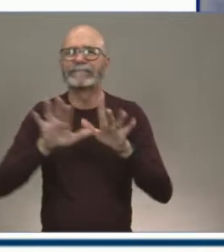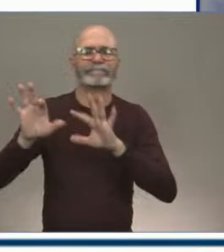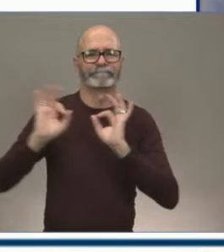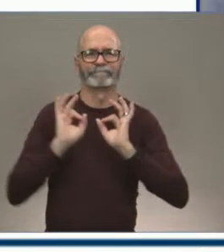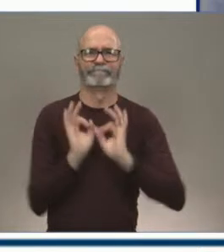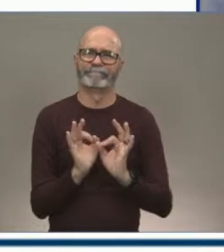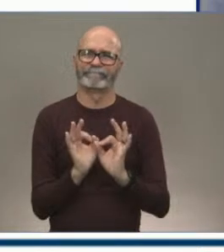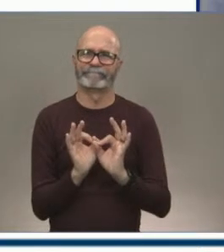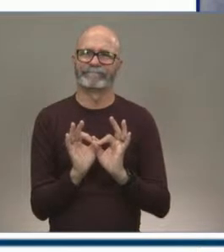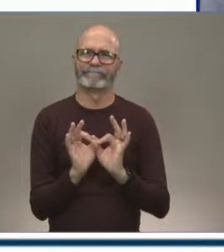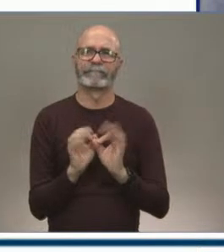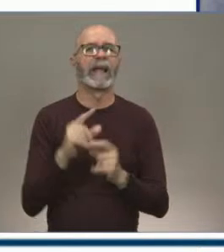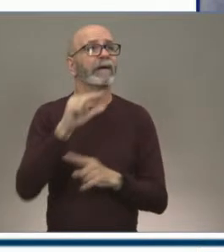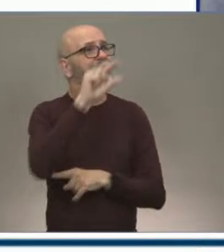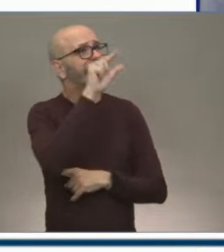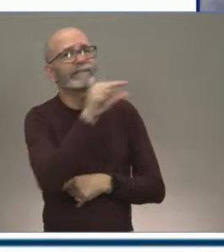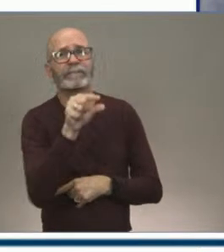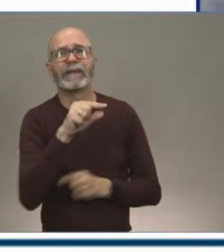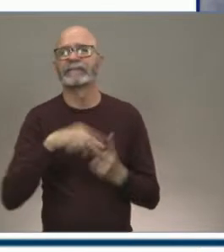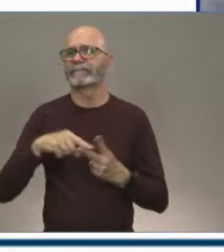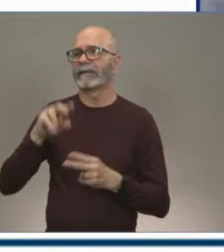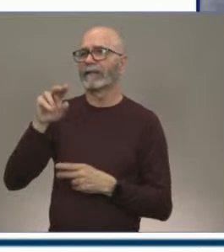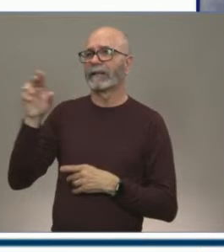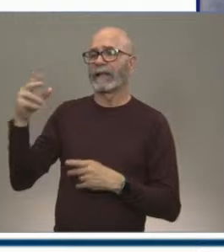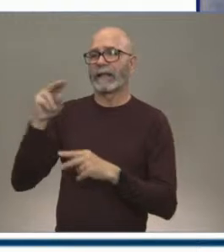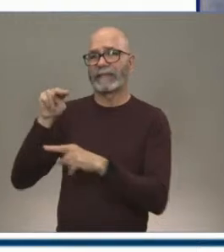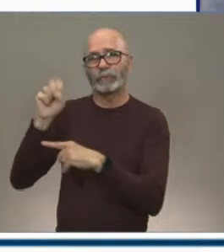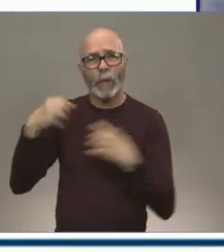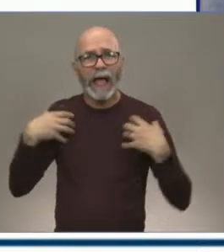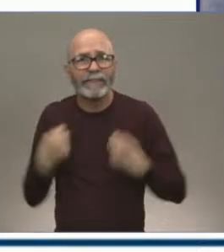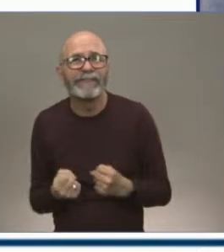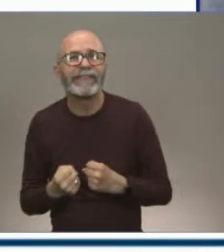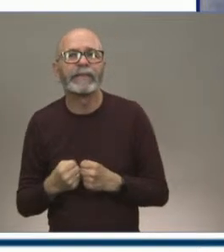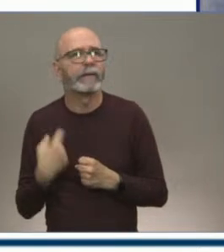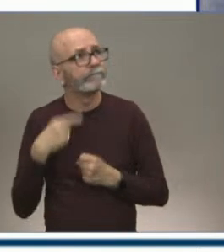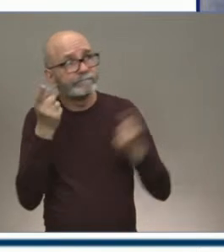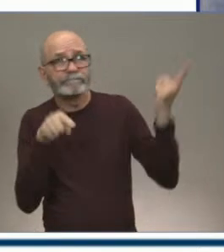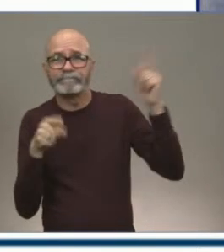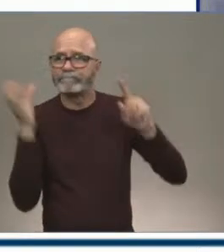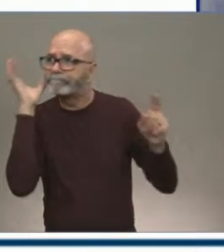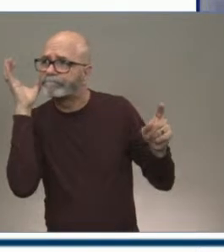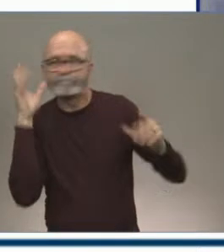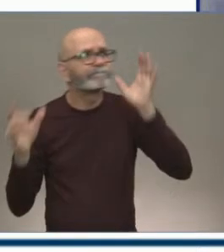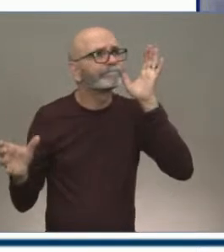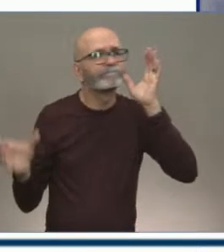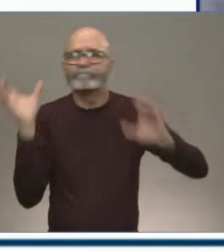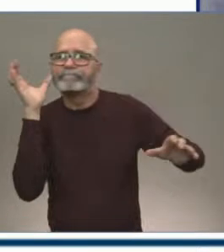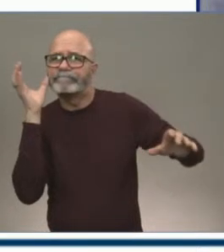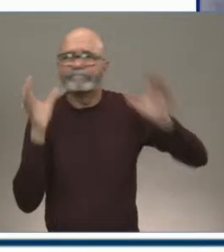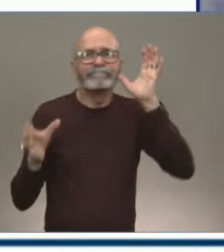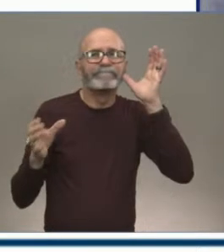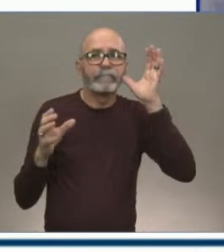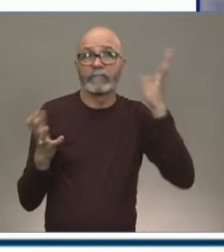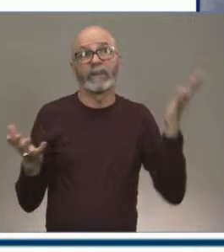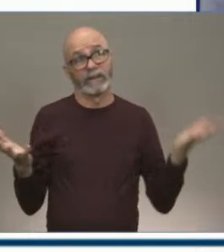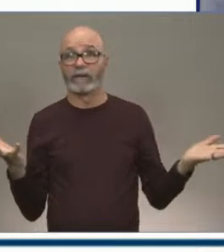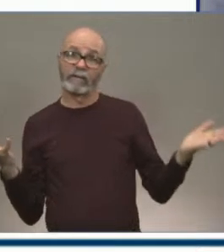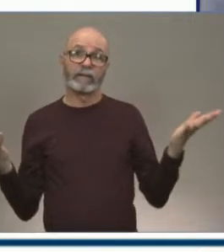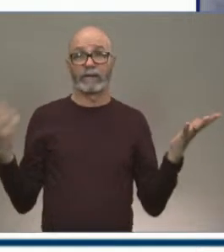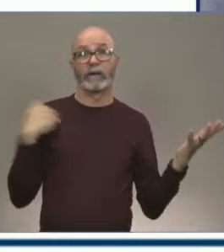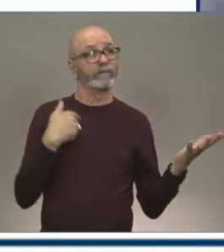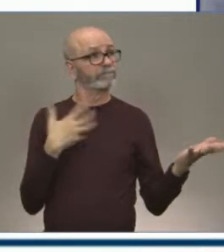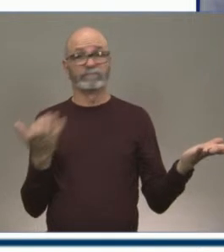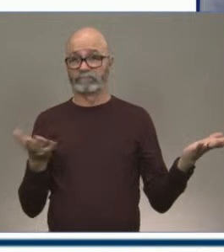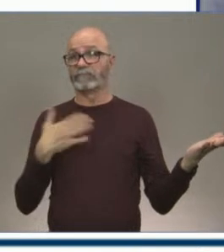both the government and public health. We've listened to people, and quite frankly, we actually admitted what we didn't